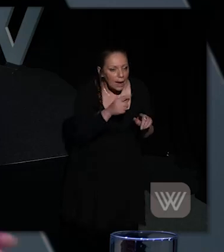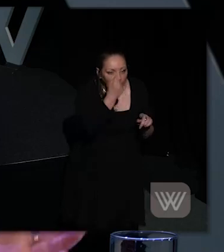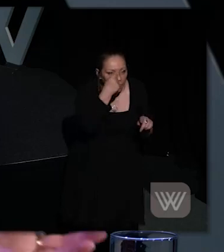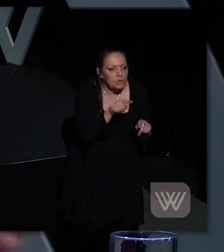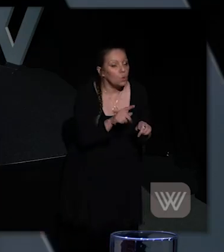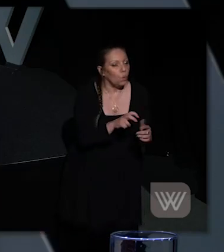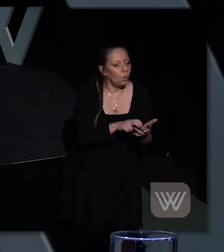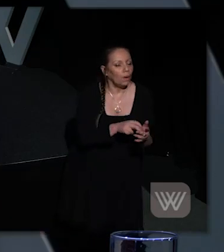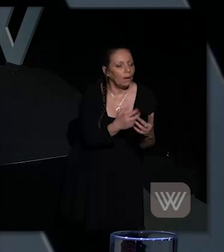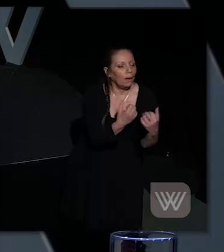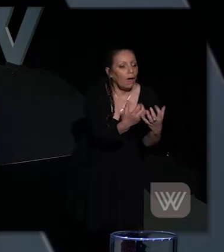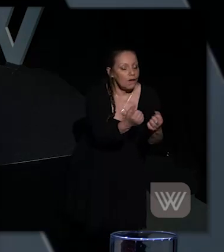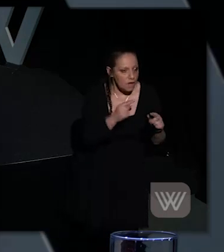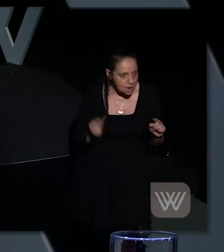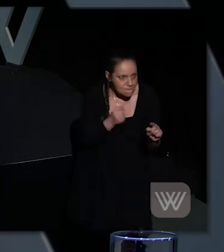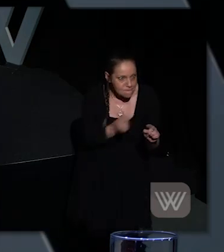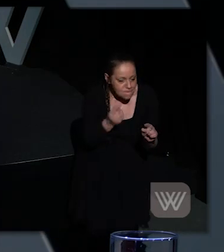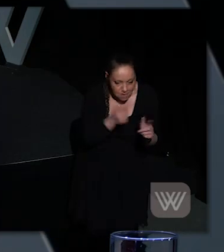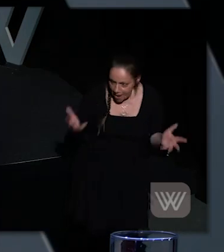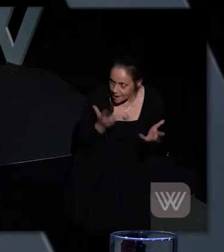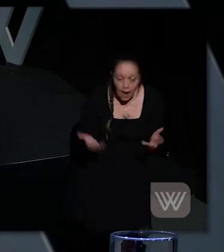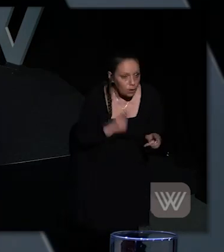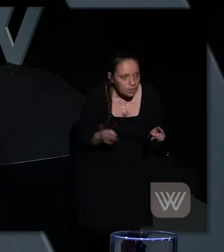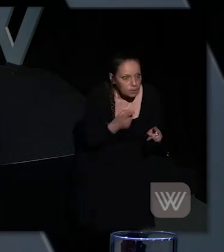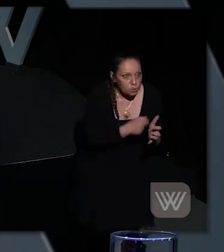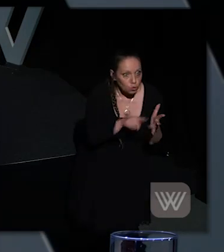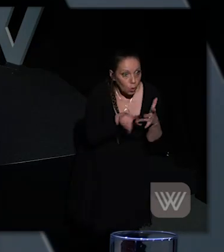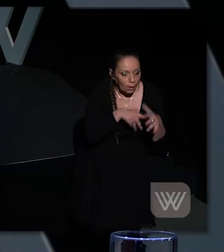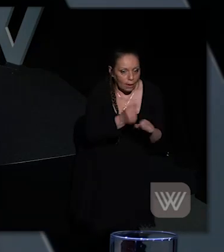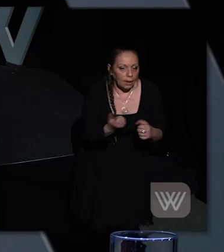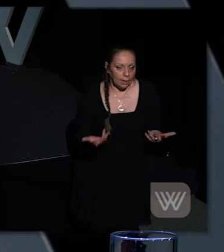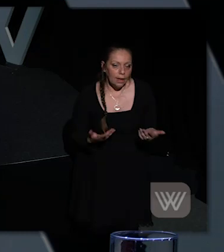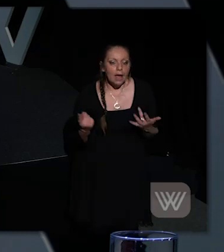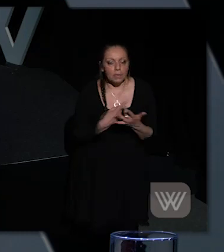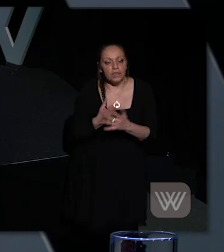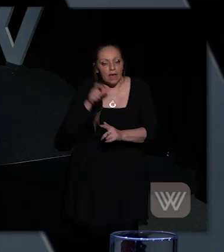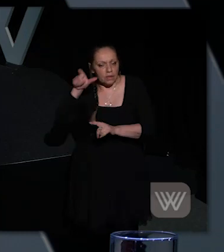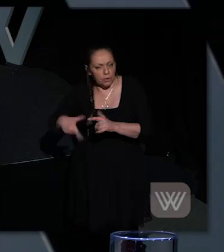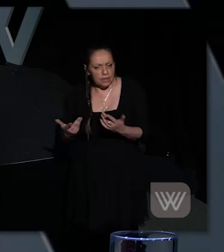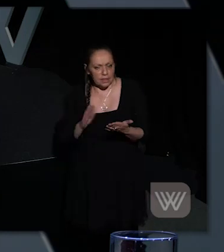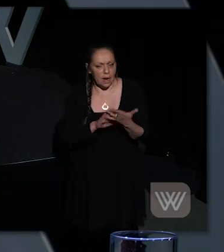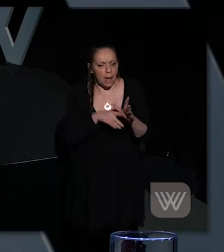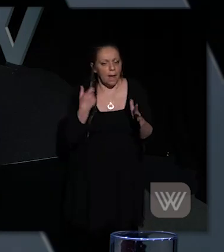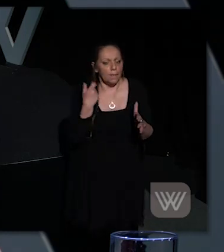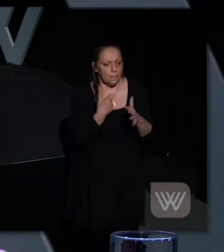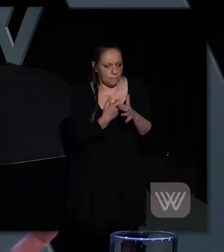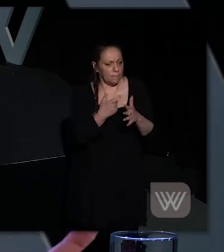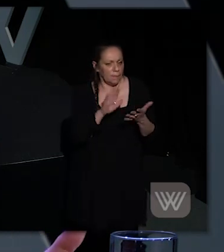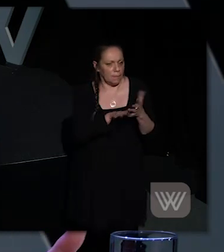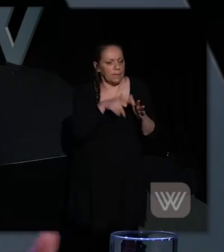that reason, and he incites the trolling. But someone like Meepsheep, it's very political for him. He feels... He's fighting for a cause.